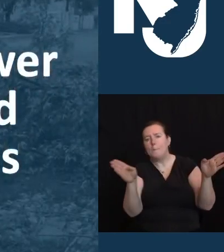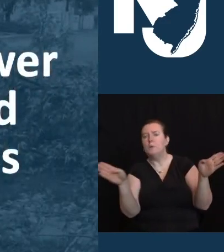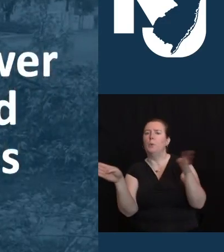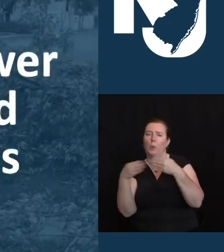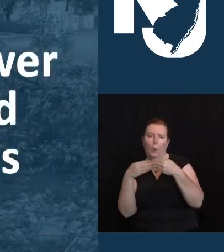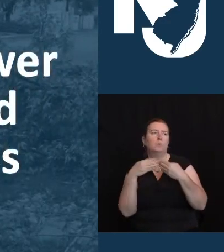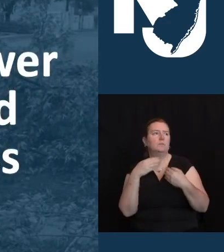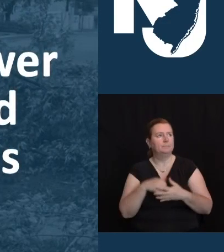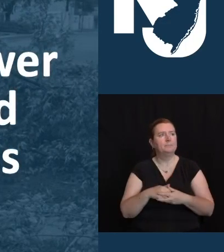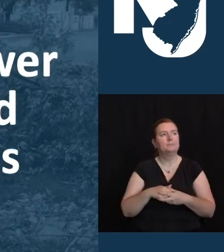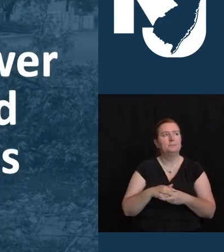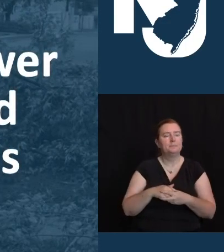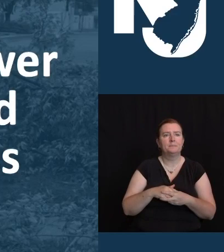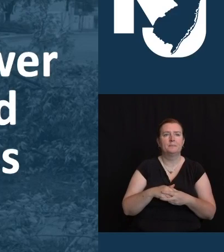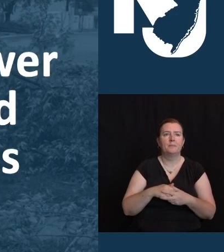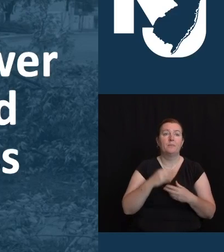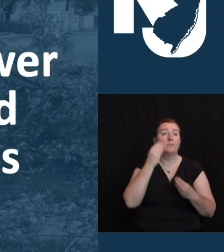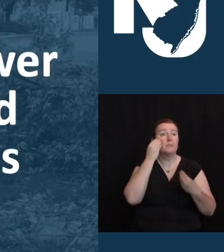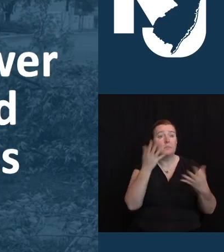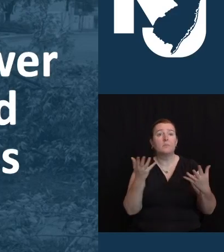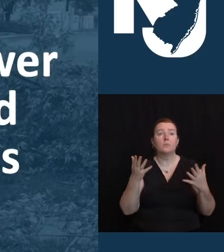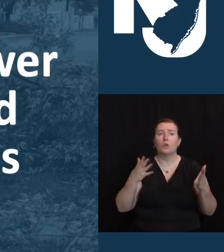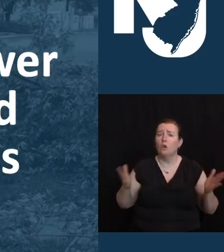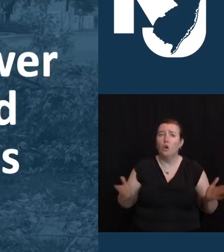general matter, we urge residents to check